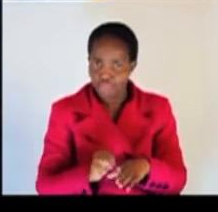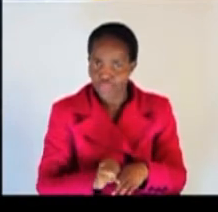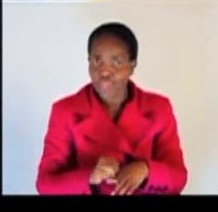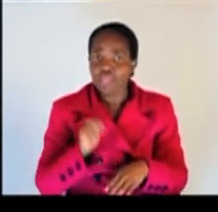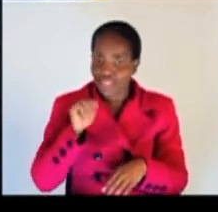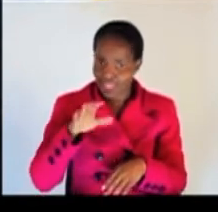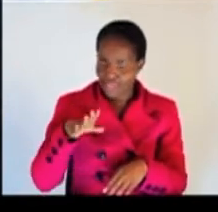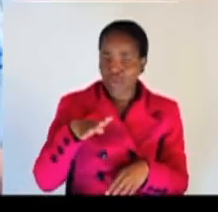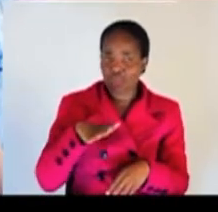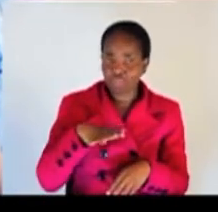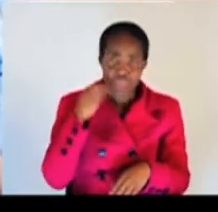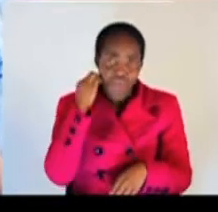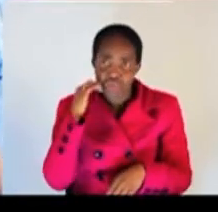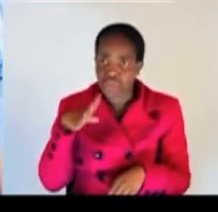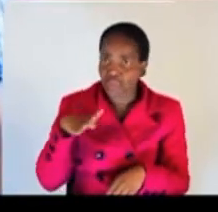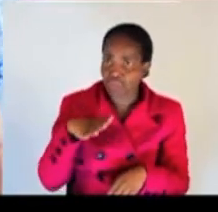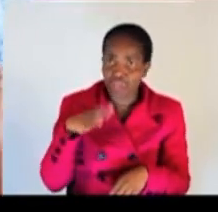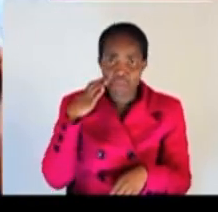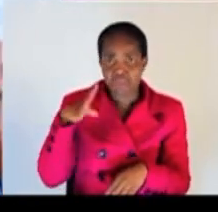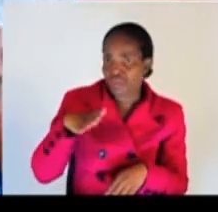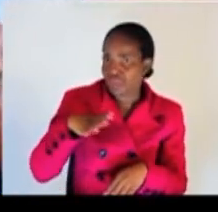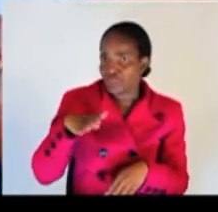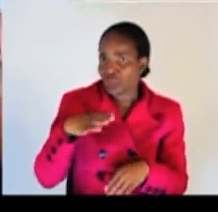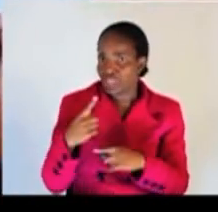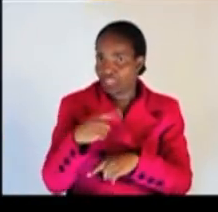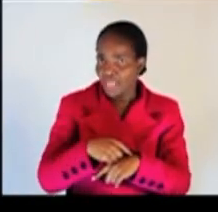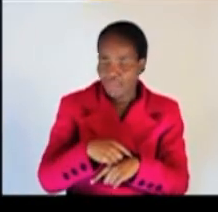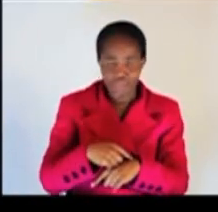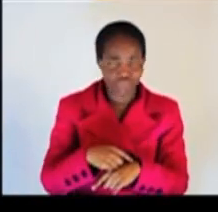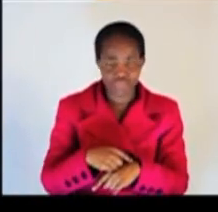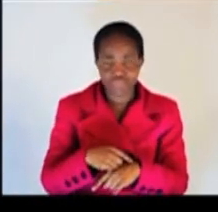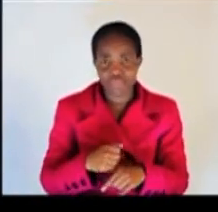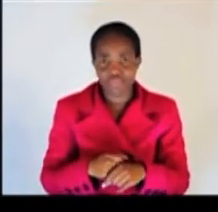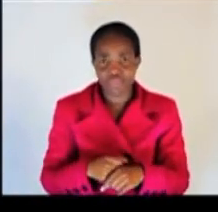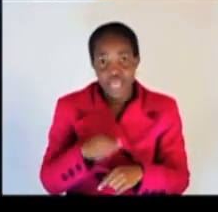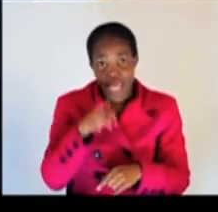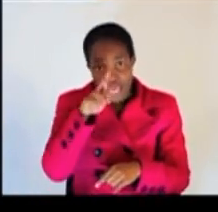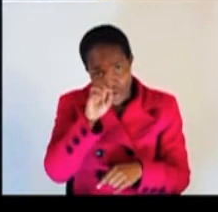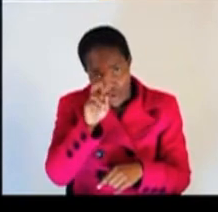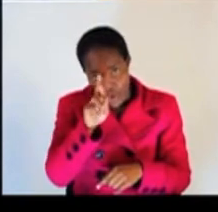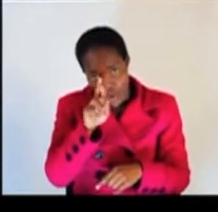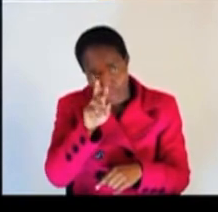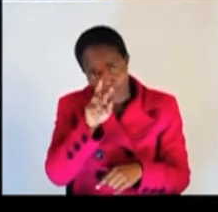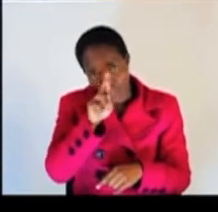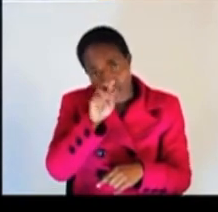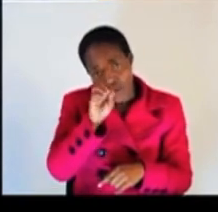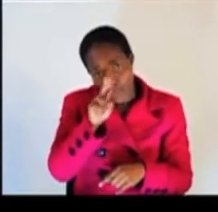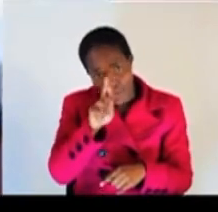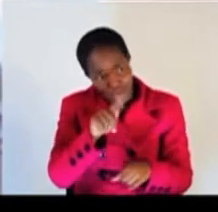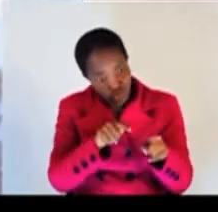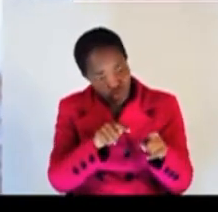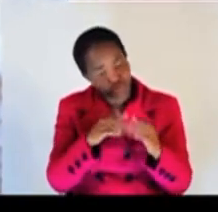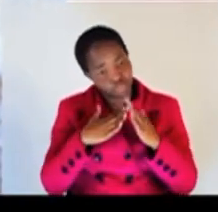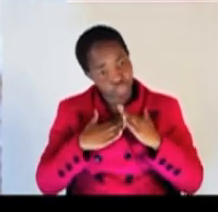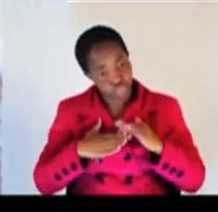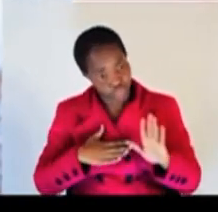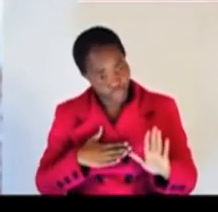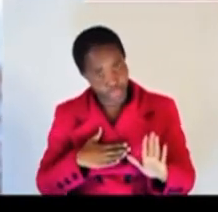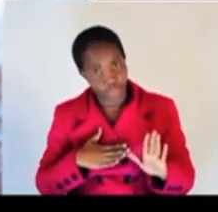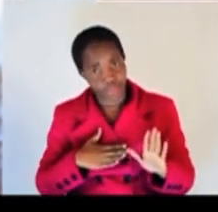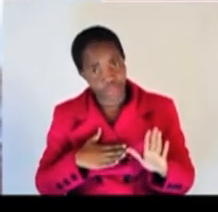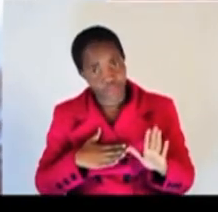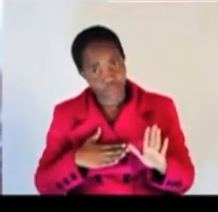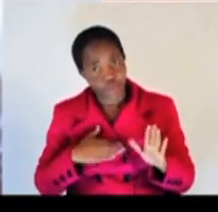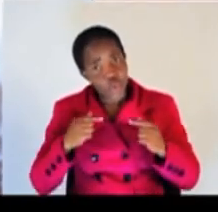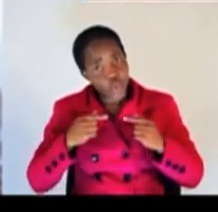boss. Sorry, boss. What's the boss, boss? Robert, calm down. We are